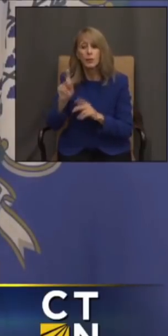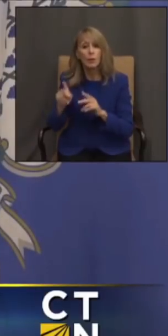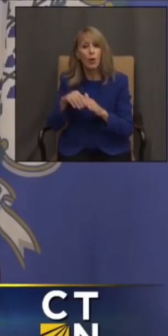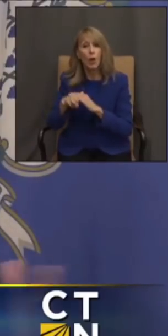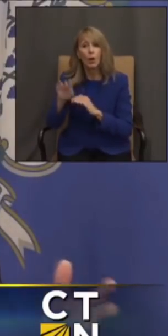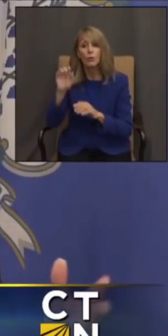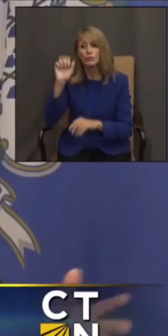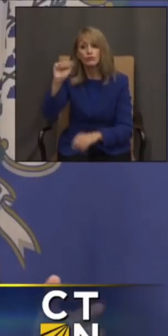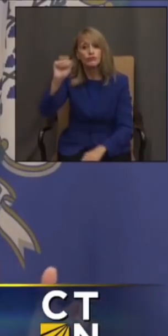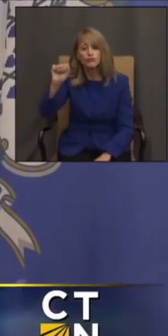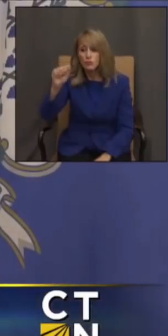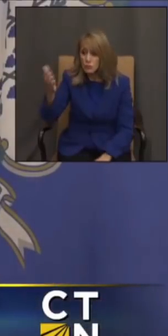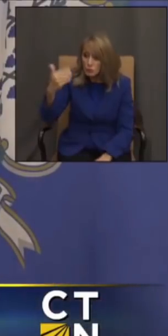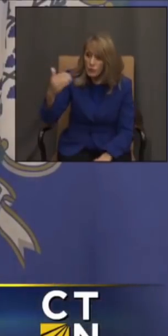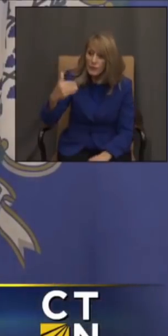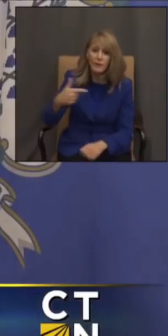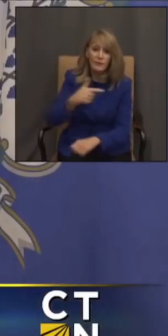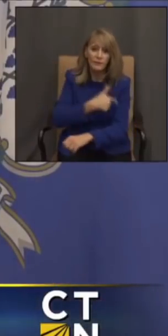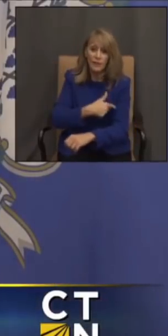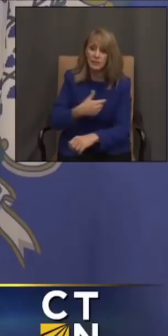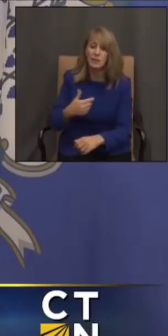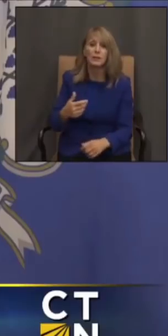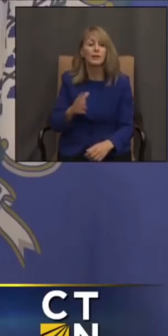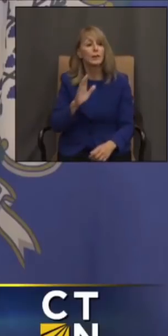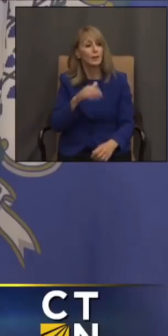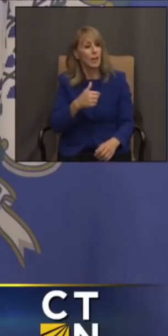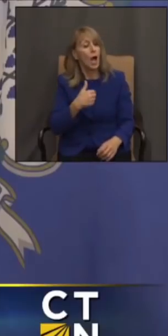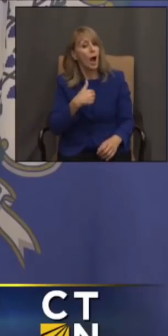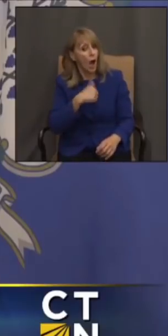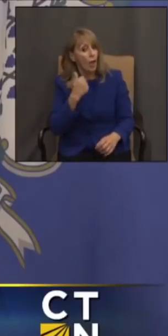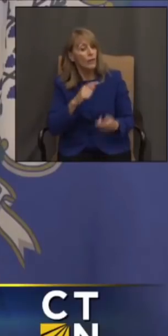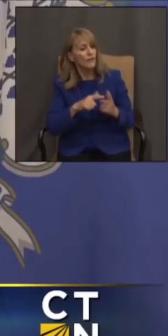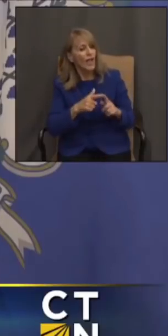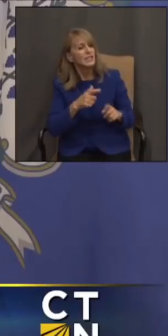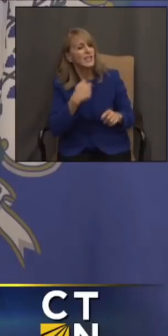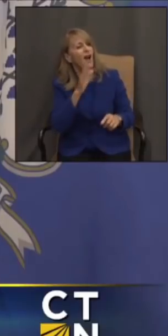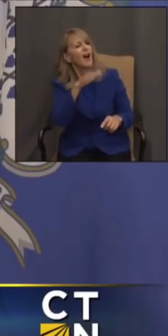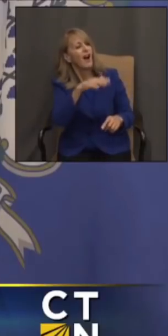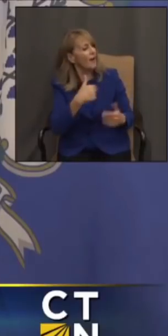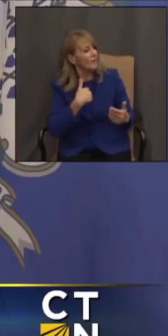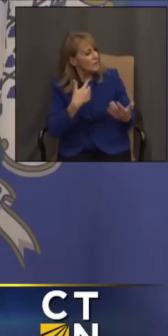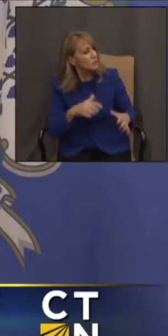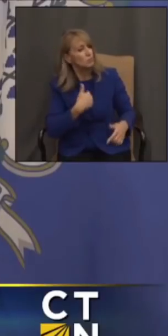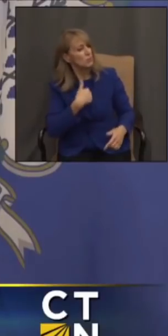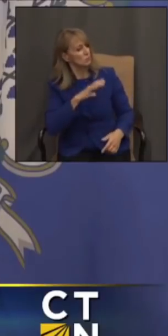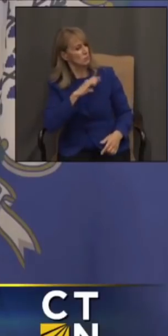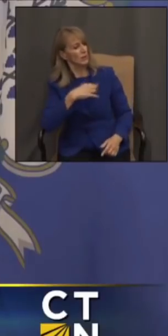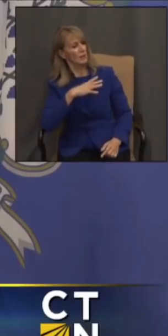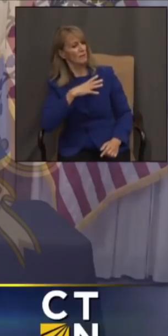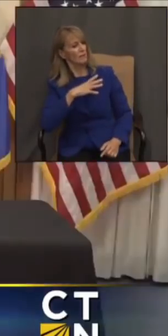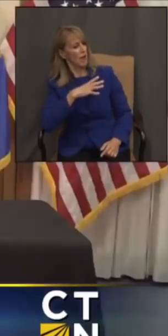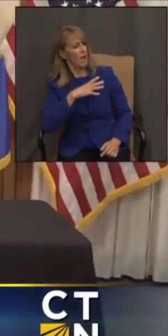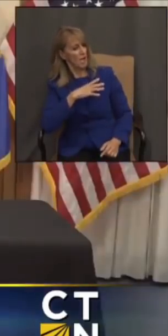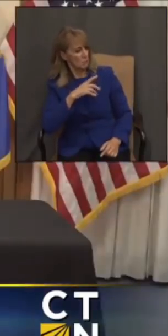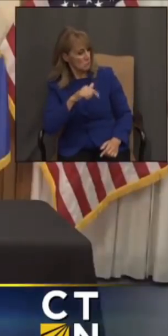they got friends telling friends, I got vaccinated, you should too. What else are we not doing,